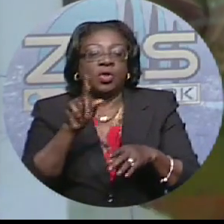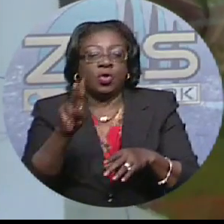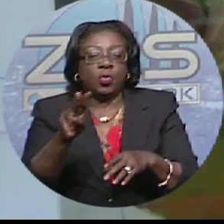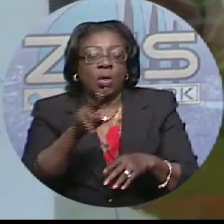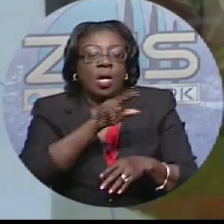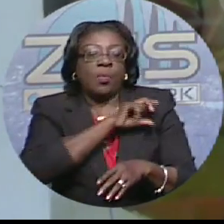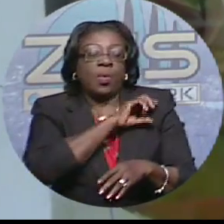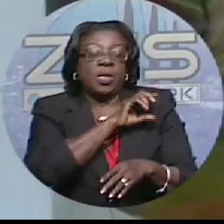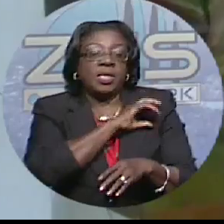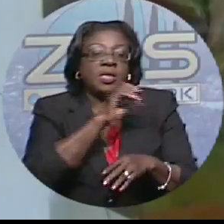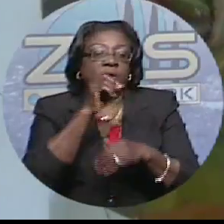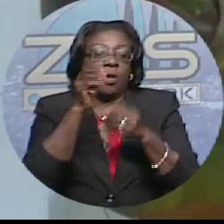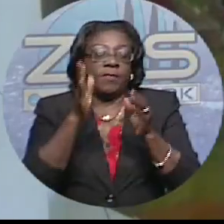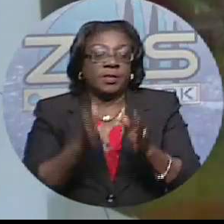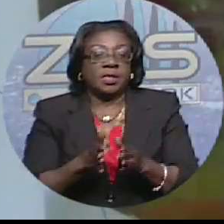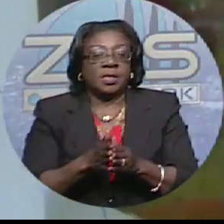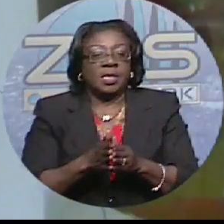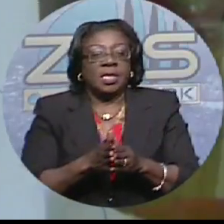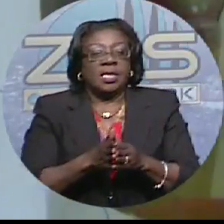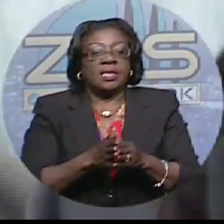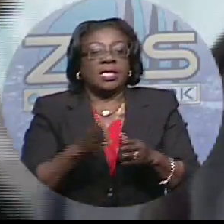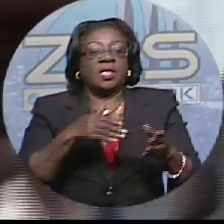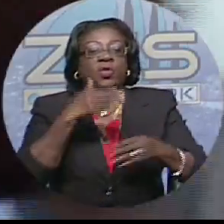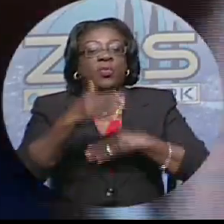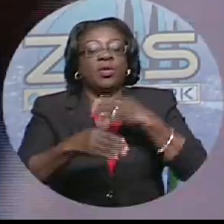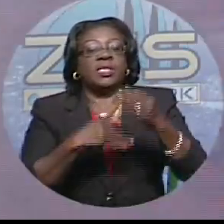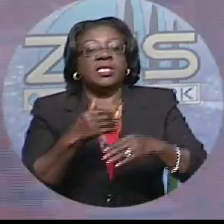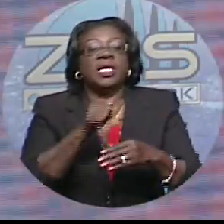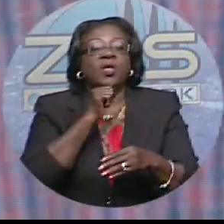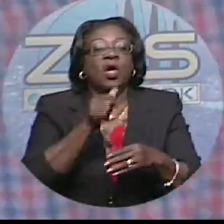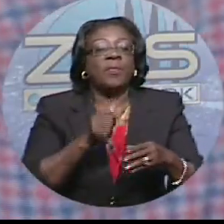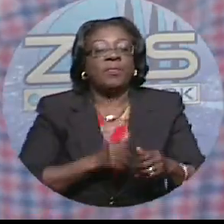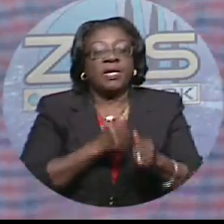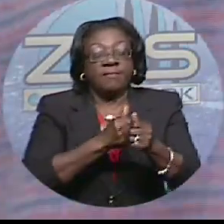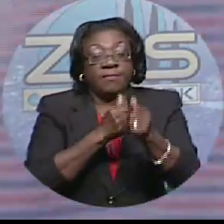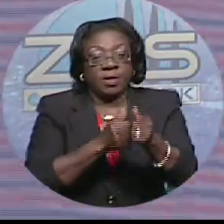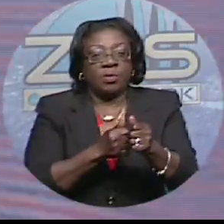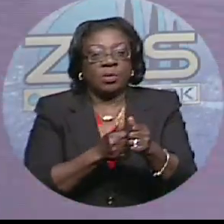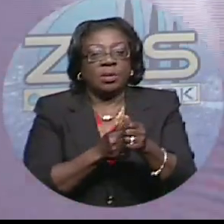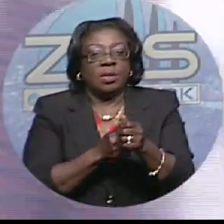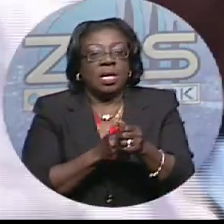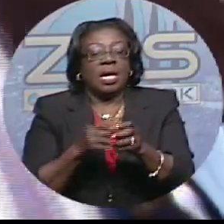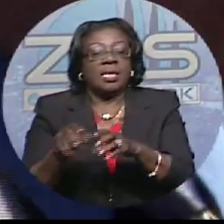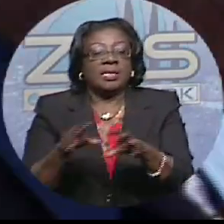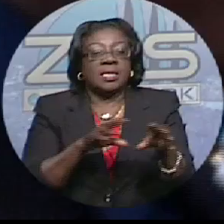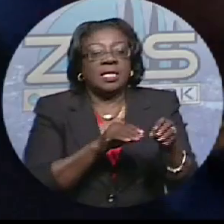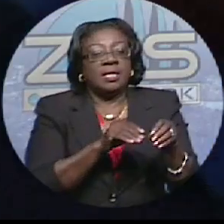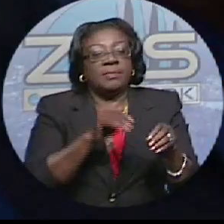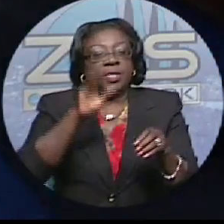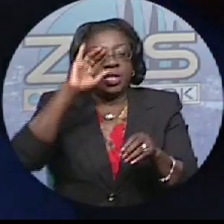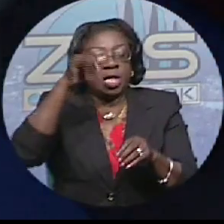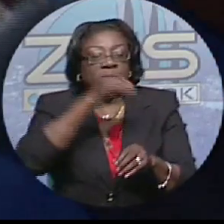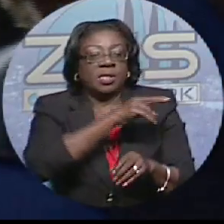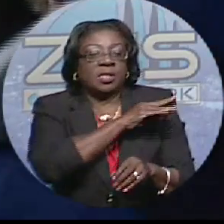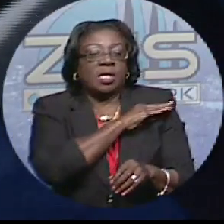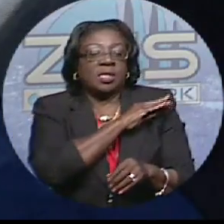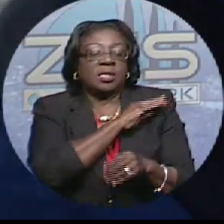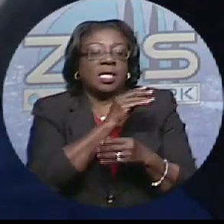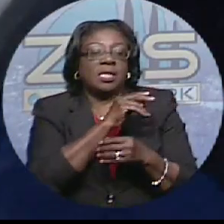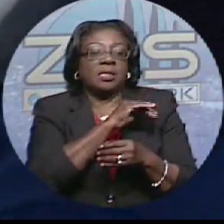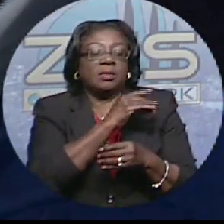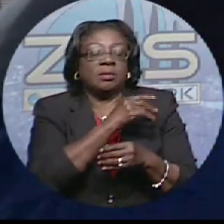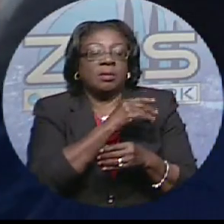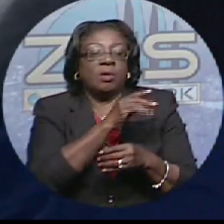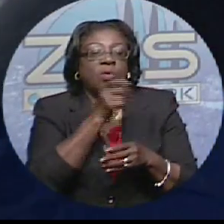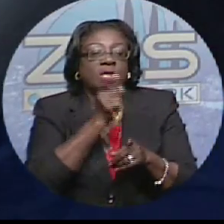alleged that due process had not been followed. Paul Moss also noted that his clients Francis Johnson, Jarrell Sanders, and Derek Cox